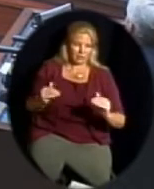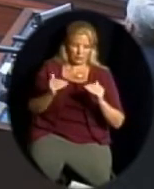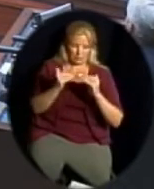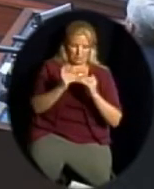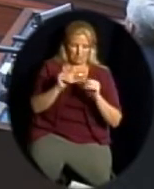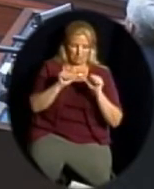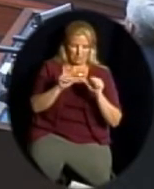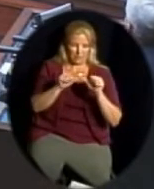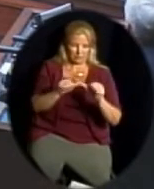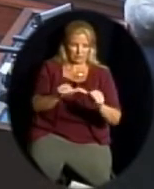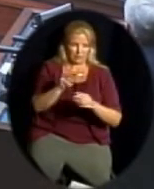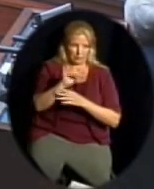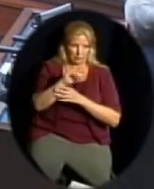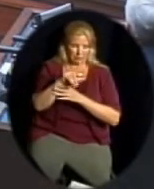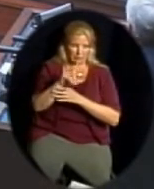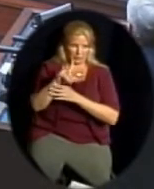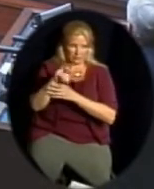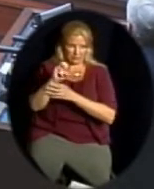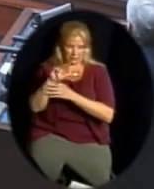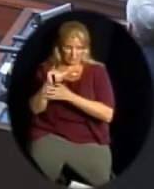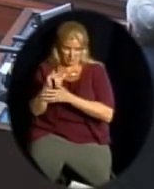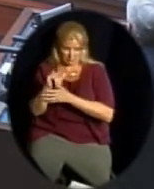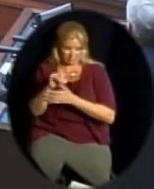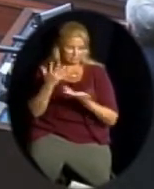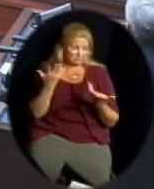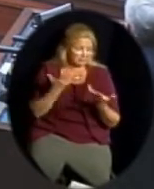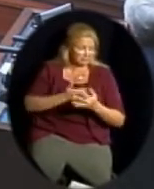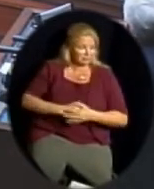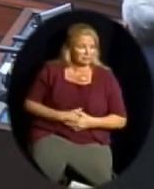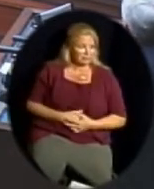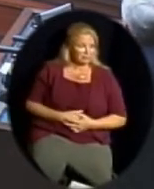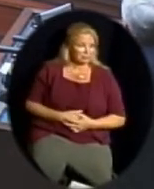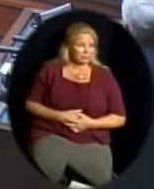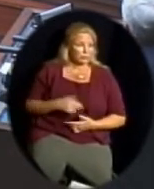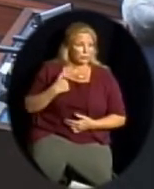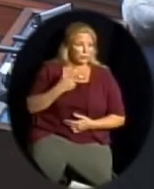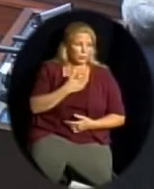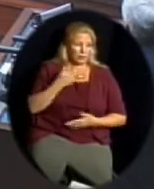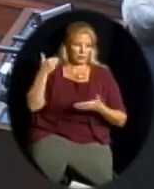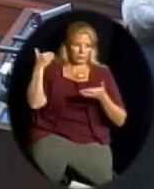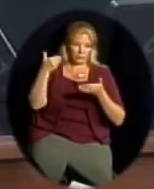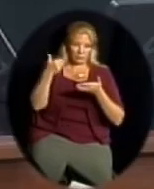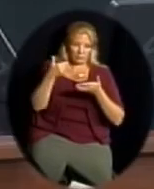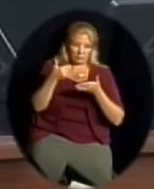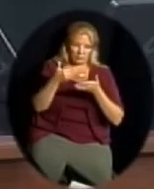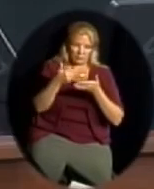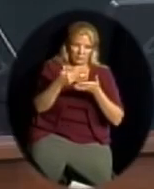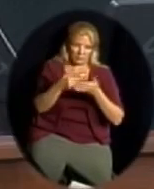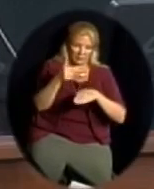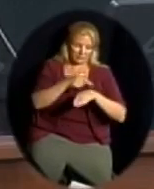And I say that to the board. We are approaching the time for our public comment